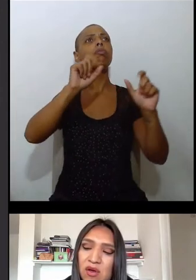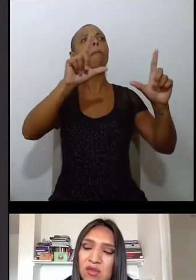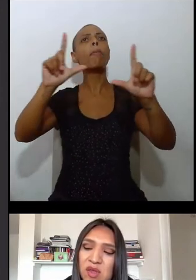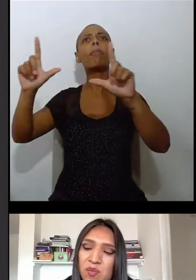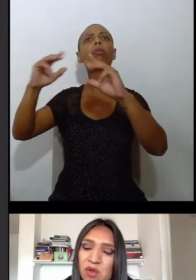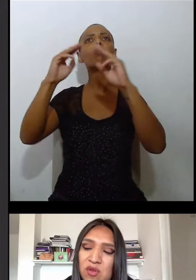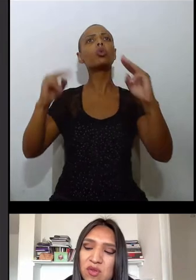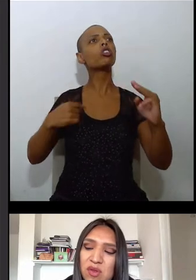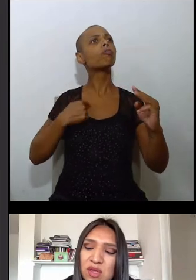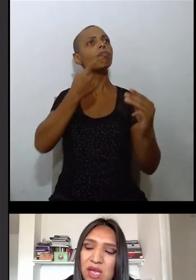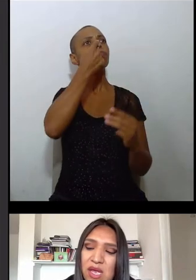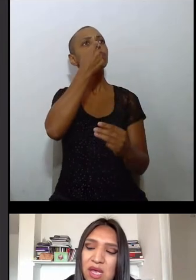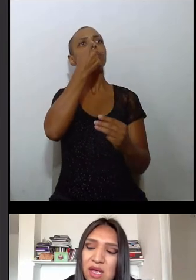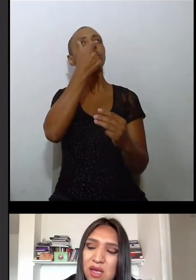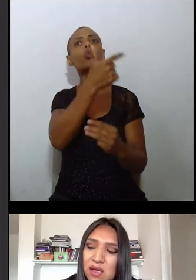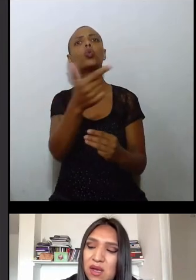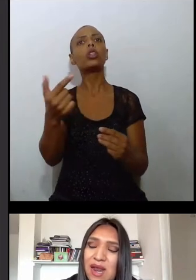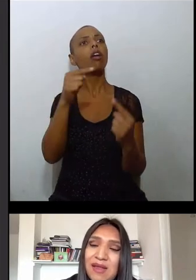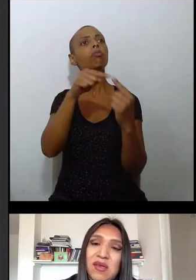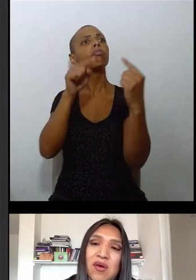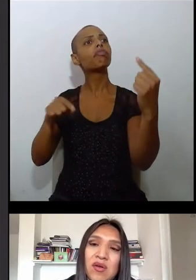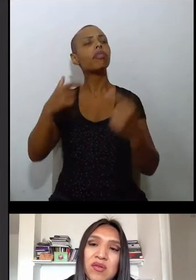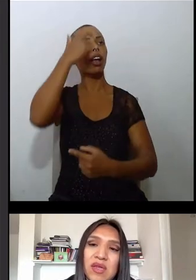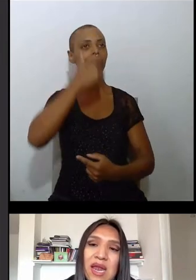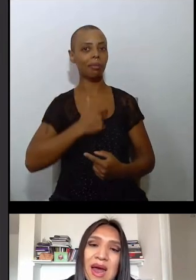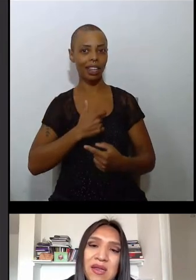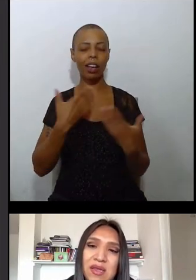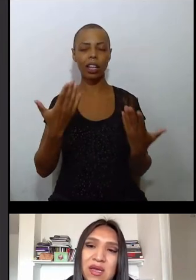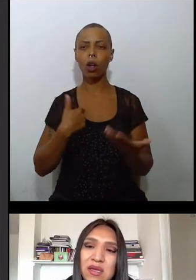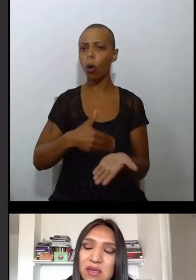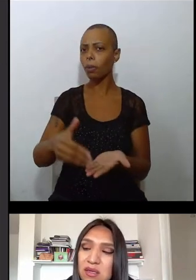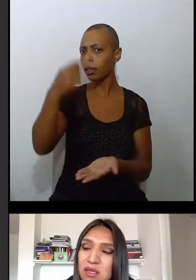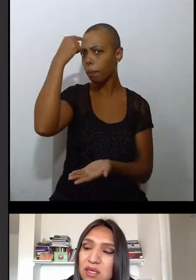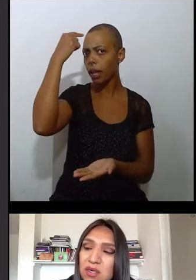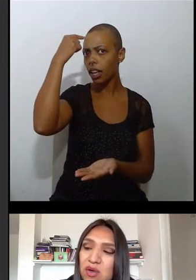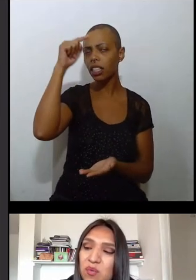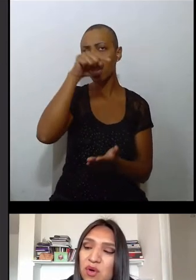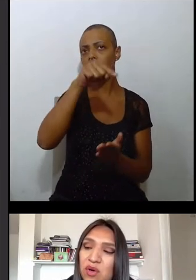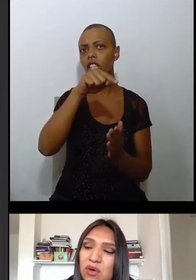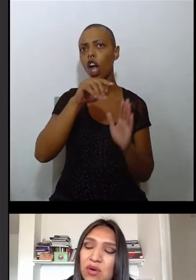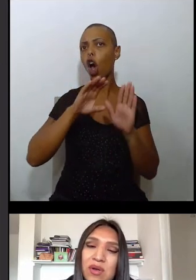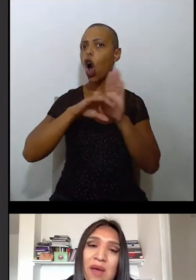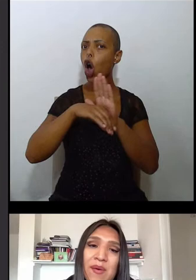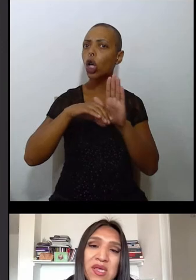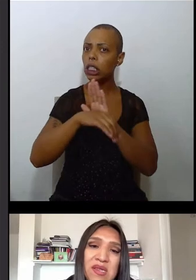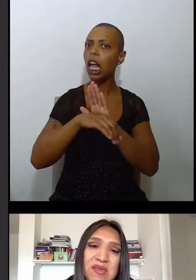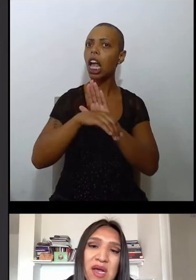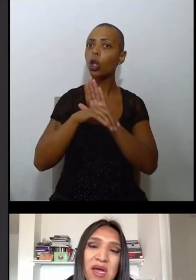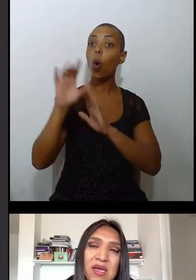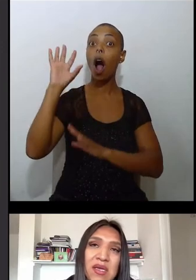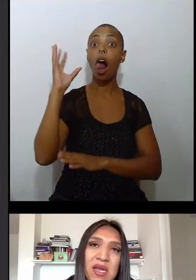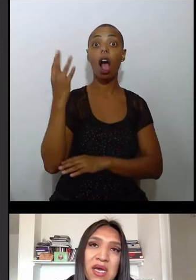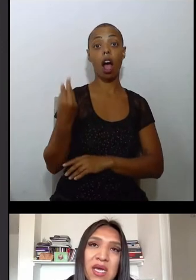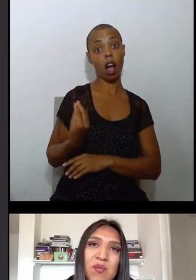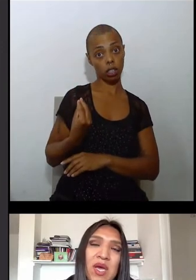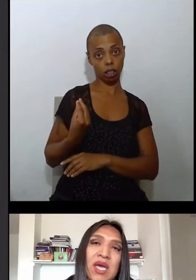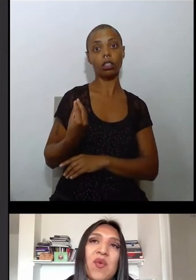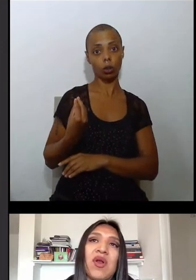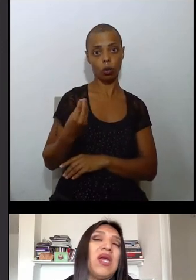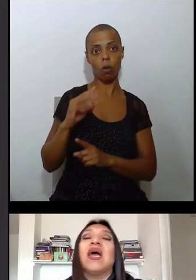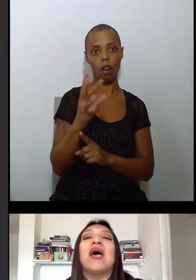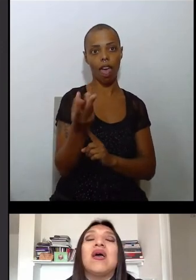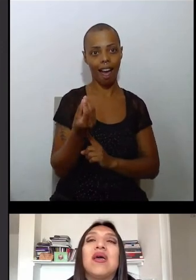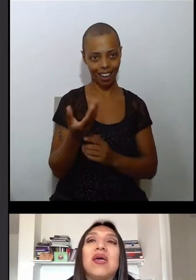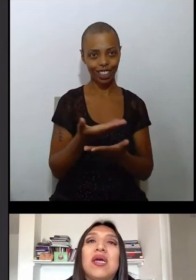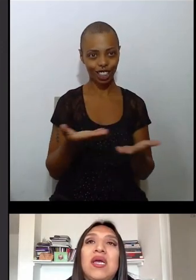and I felt that I did not relate personally to those works of art so I was thinking about the